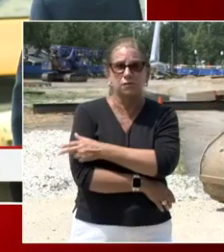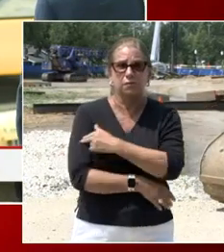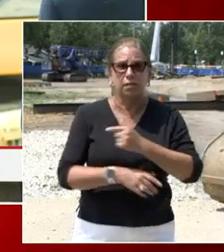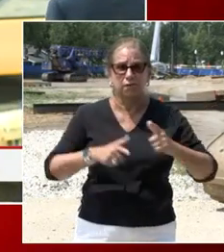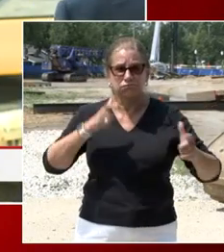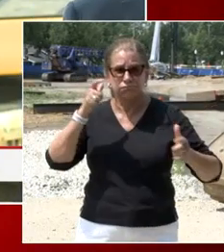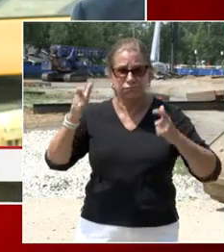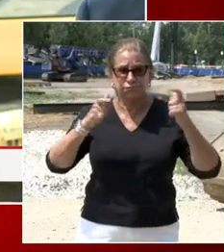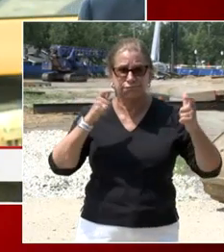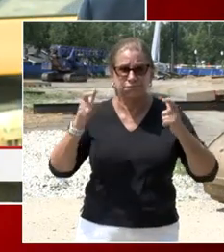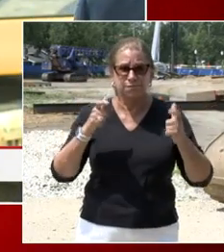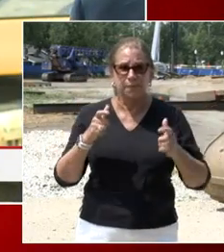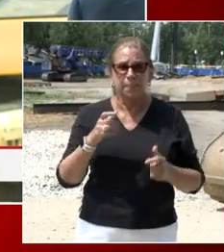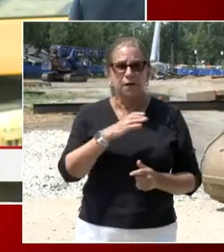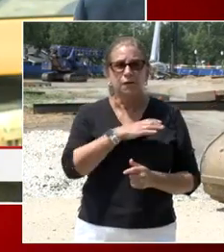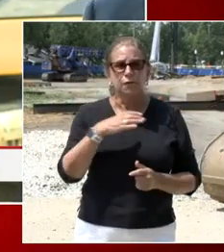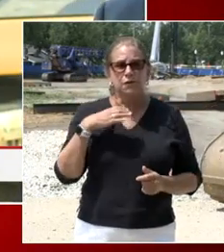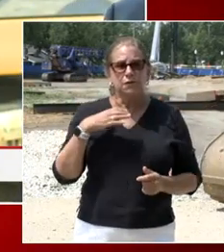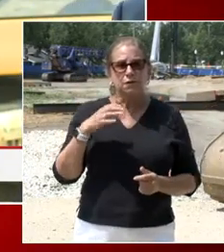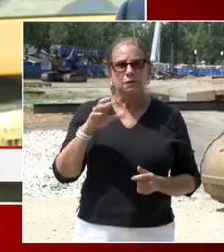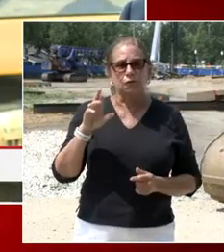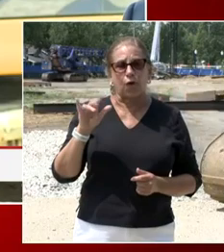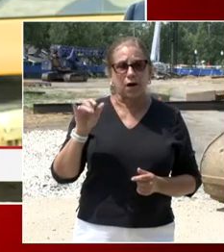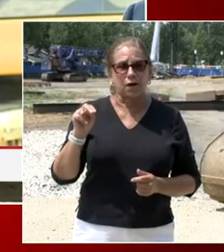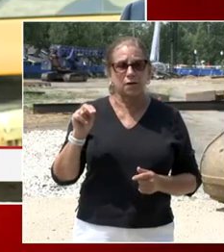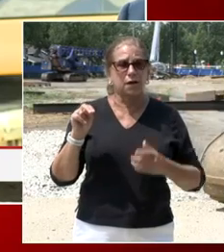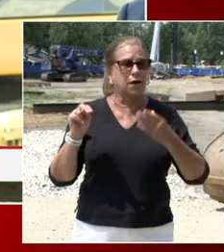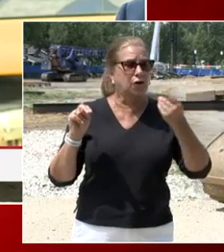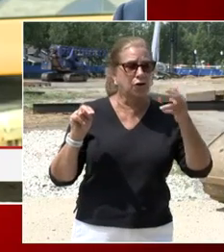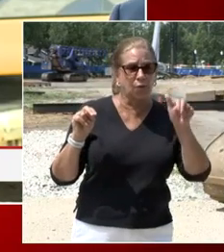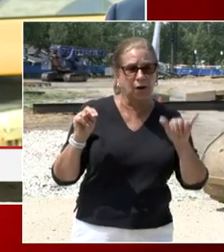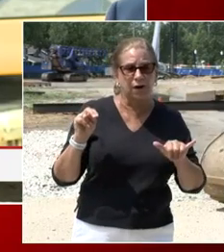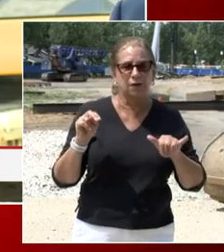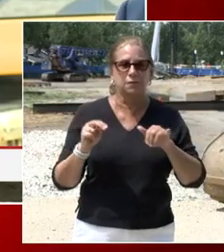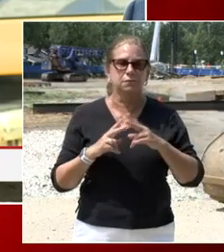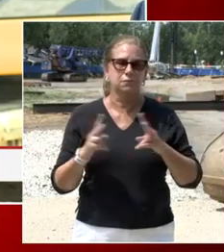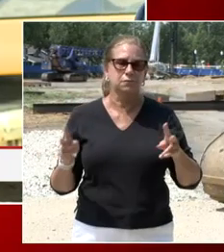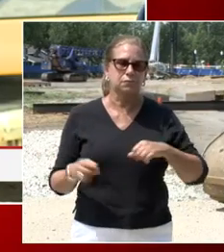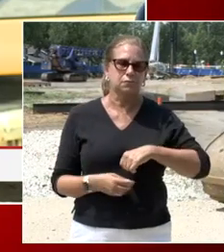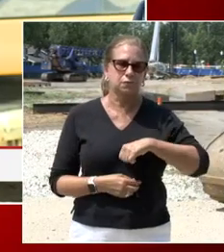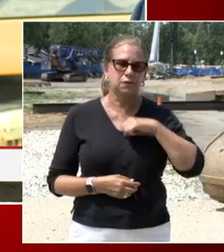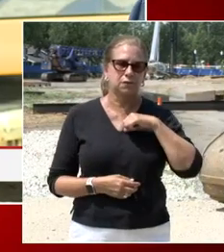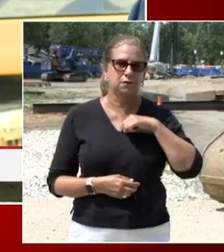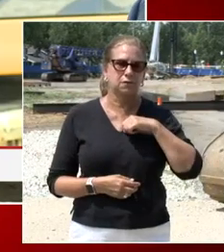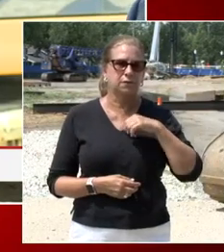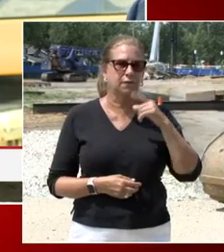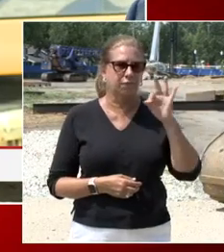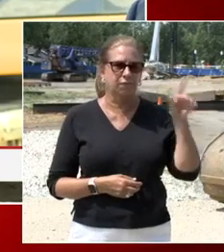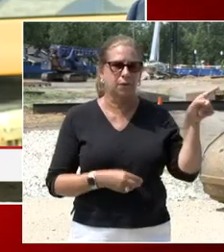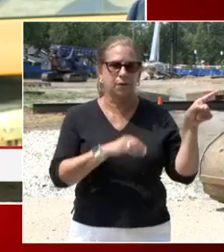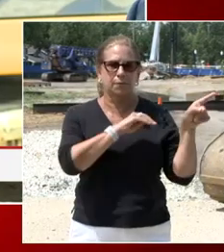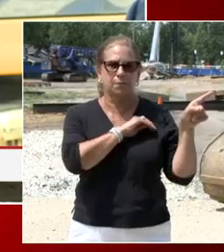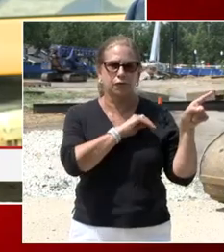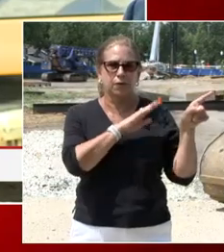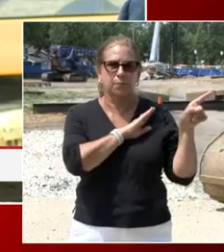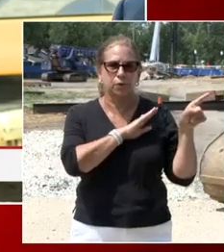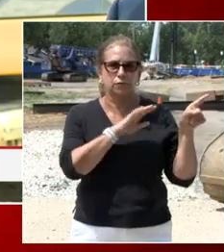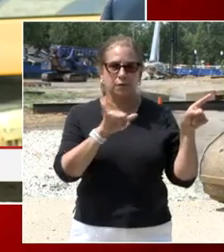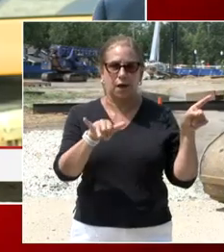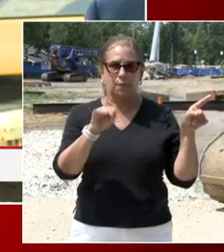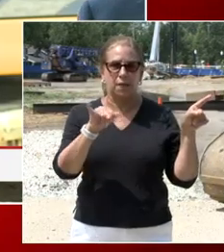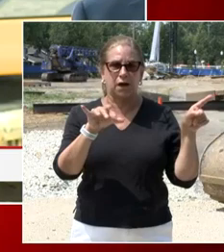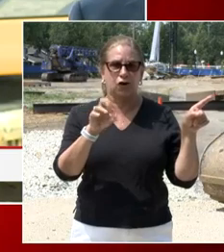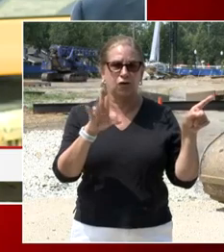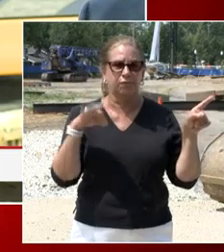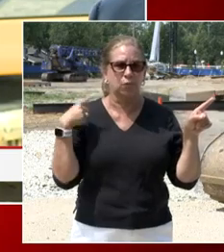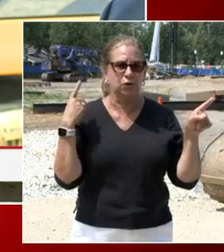White and Councilmember Gray are really proud of, along with Mayor Bowser. All of that is going to be right here on the campus. Now, you don't have to get up from your seat, but just to